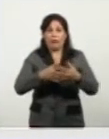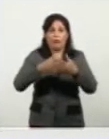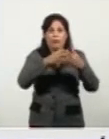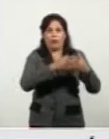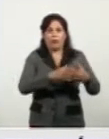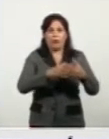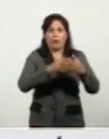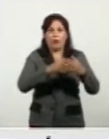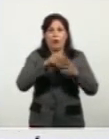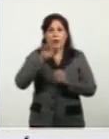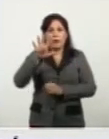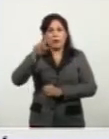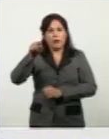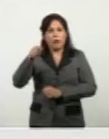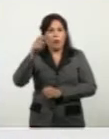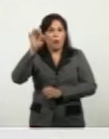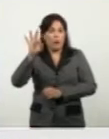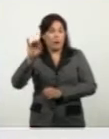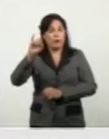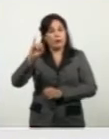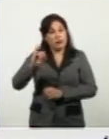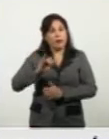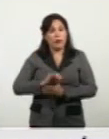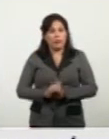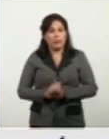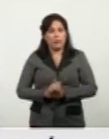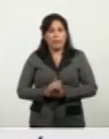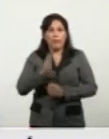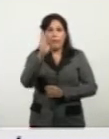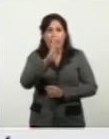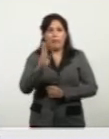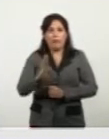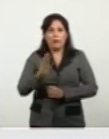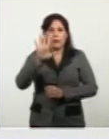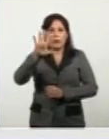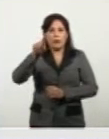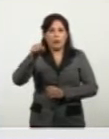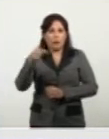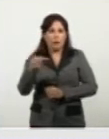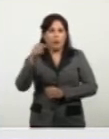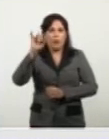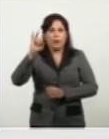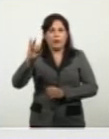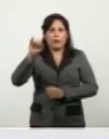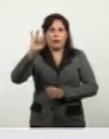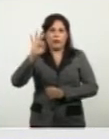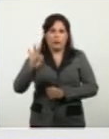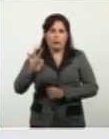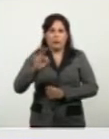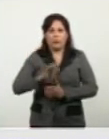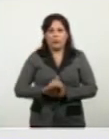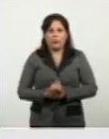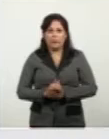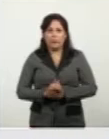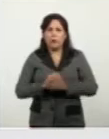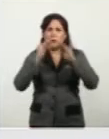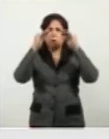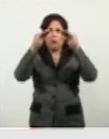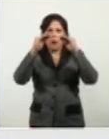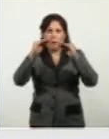87.6% have recovered, have been clinically or epidemiologically discharged. And today